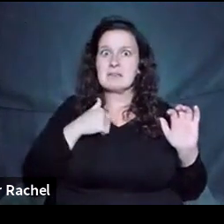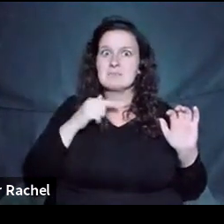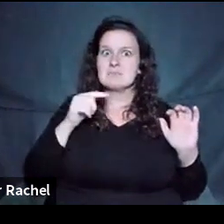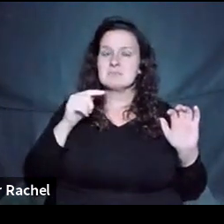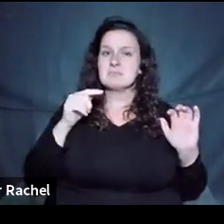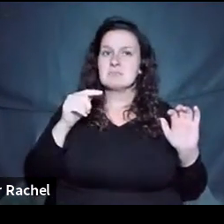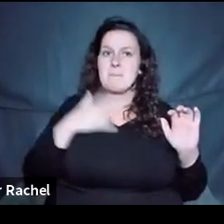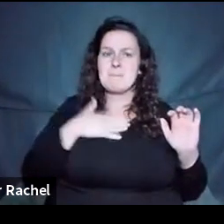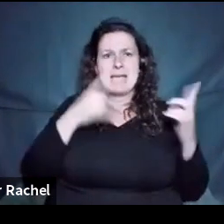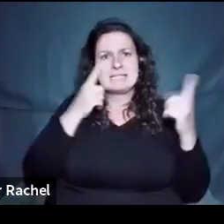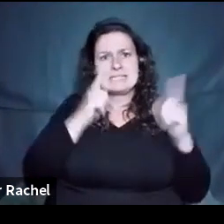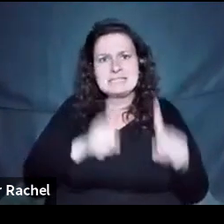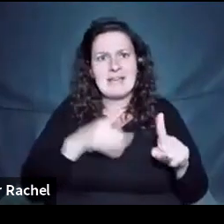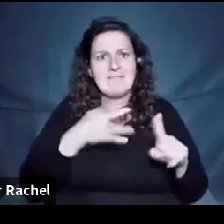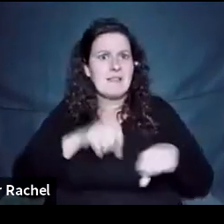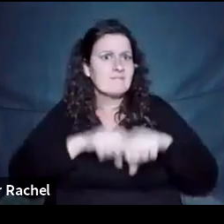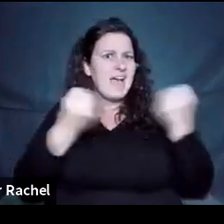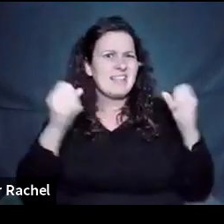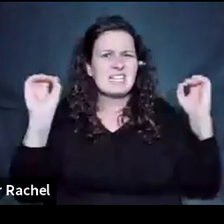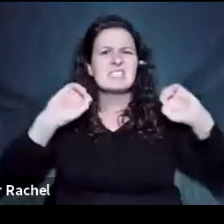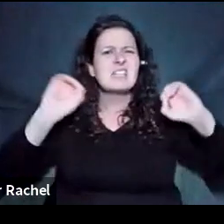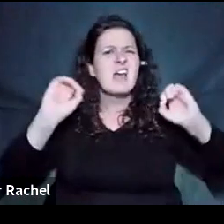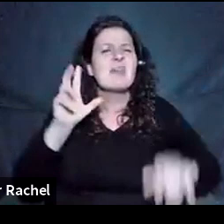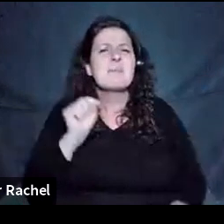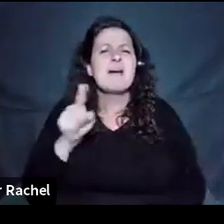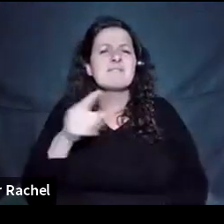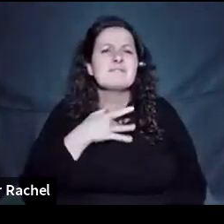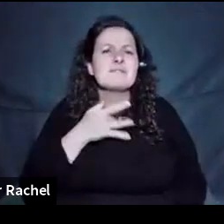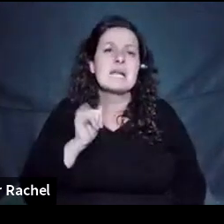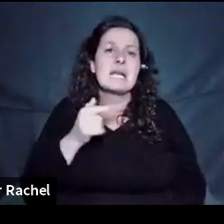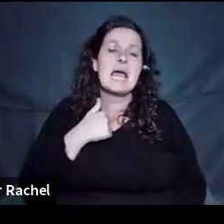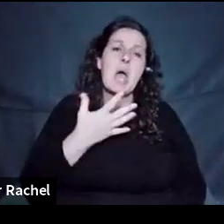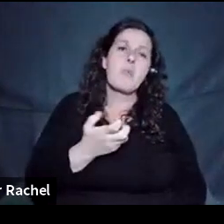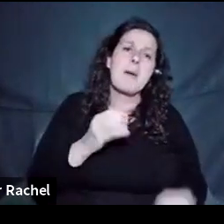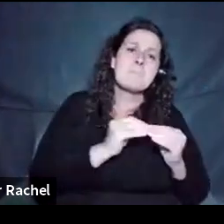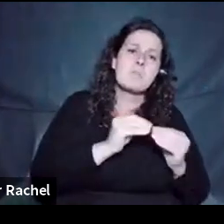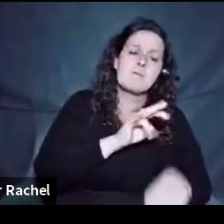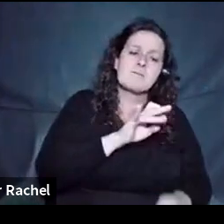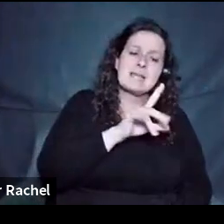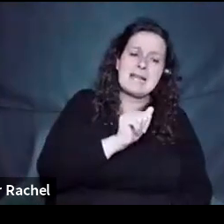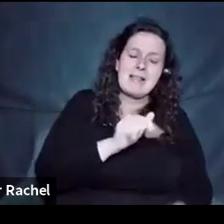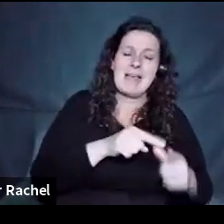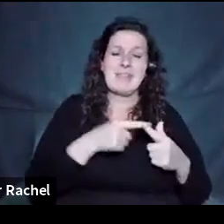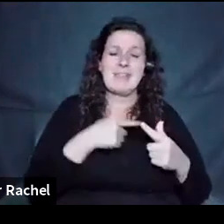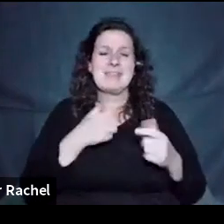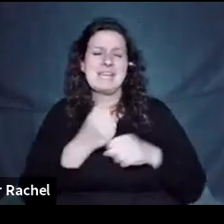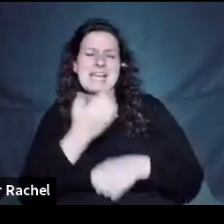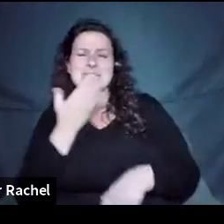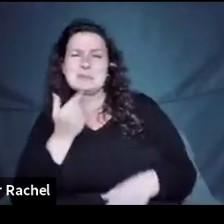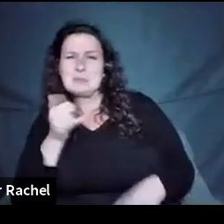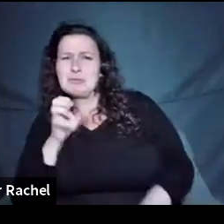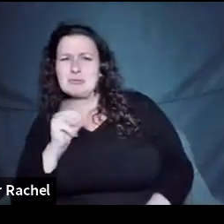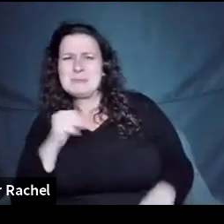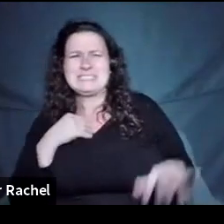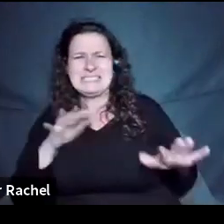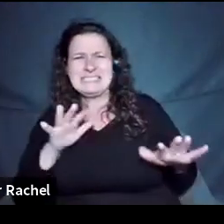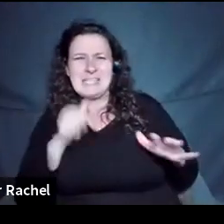was violated or anything, but you know, they were looking for vanilla and they kind of got sweet cream and it was not quite